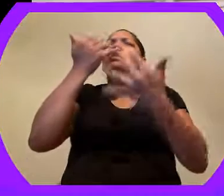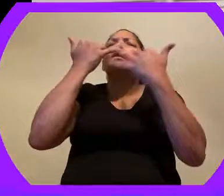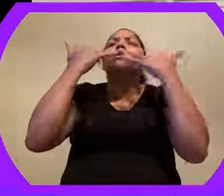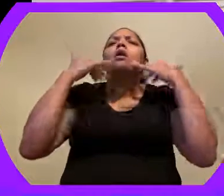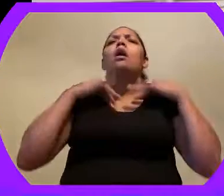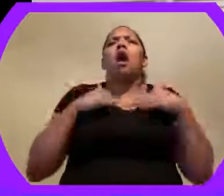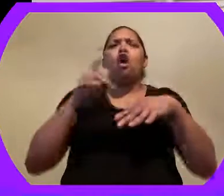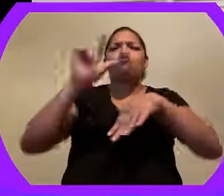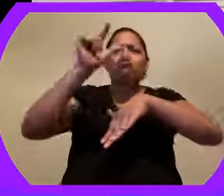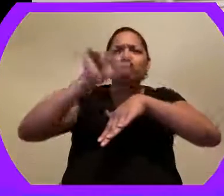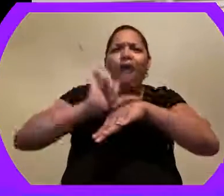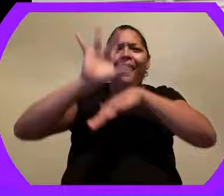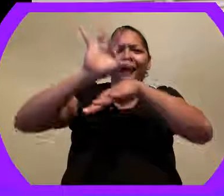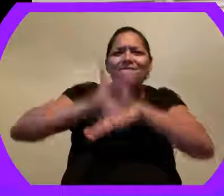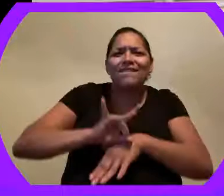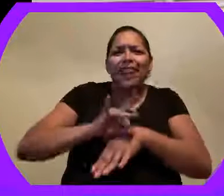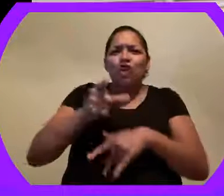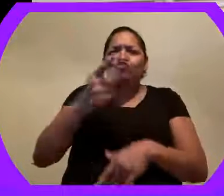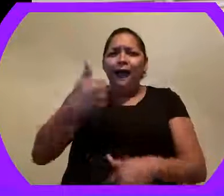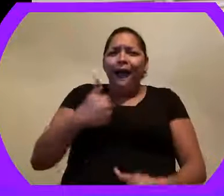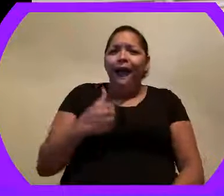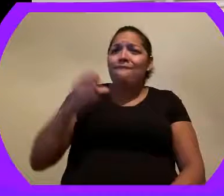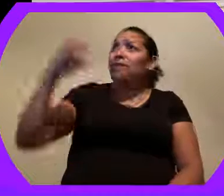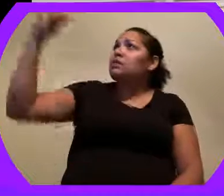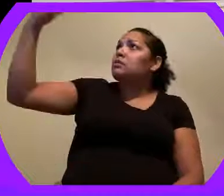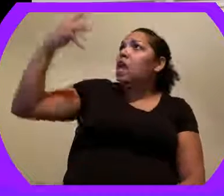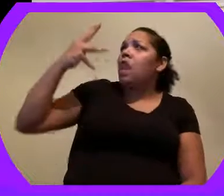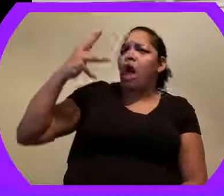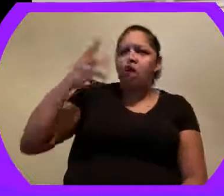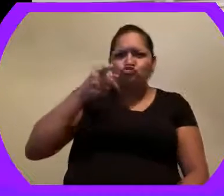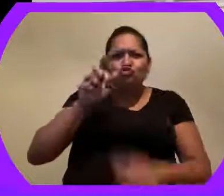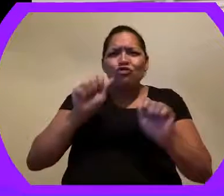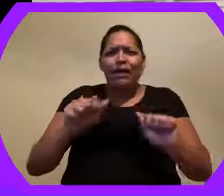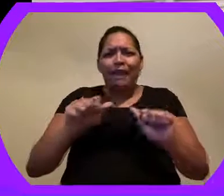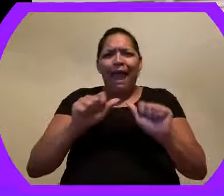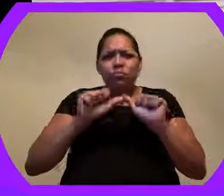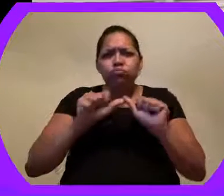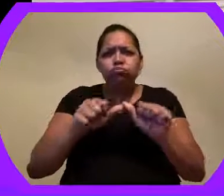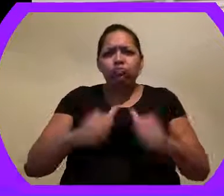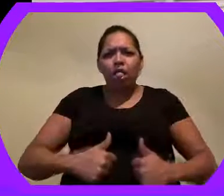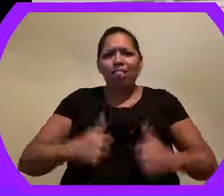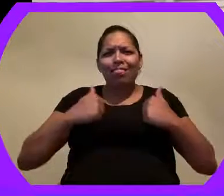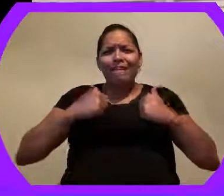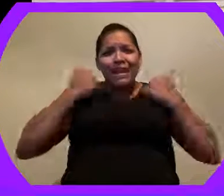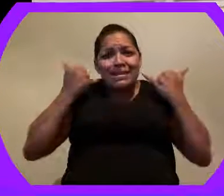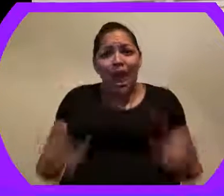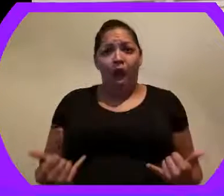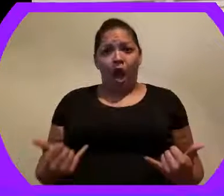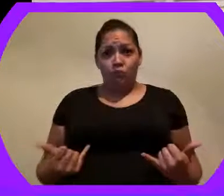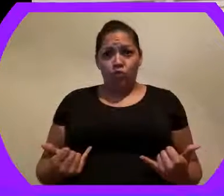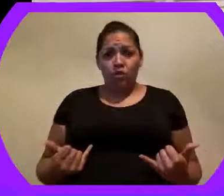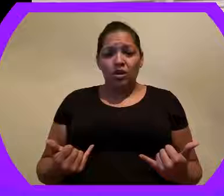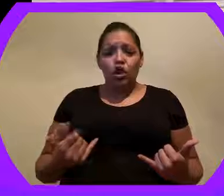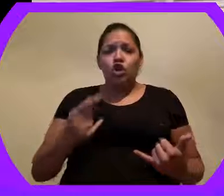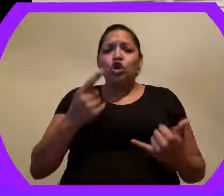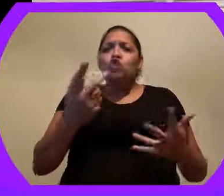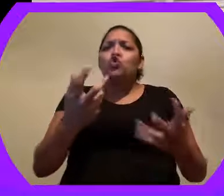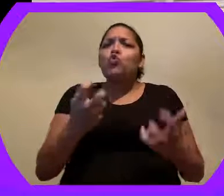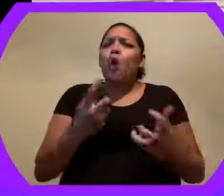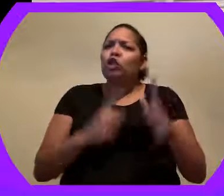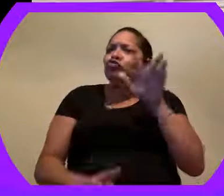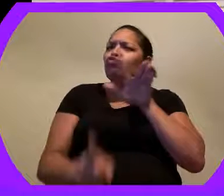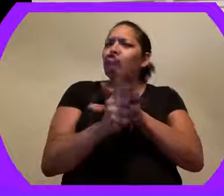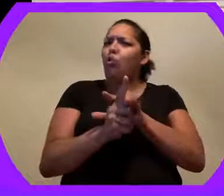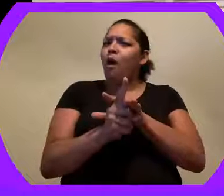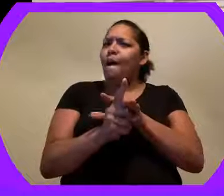oxygen right now. There's gravity right now. There's sunlight right now so that you can exist and be here now.